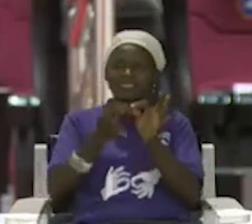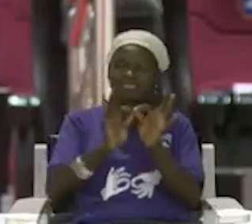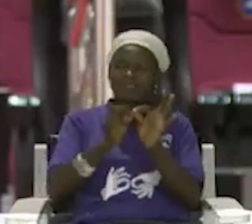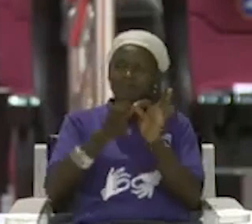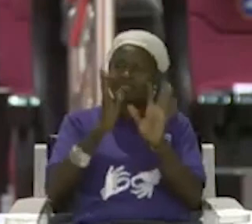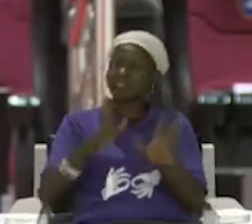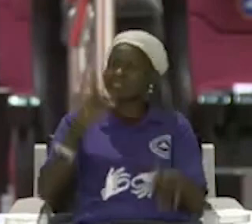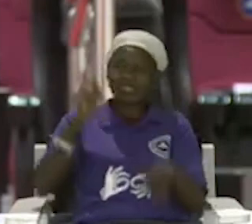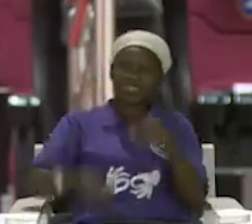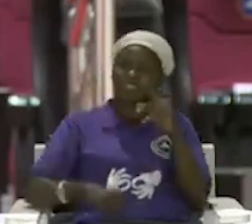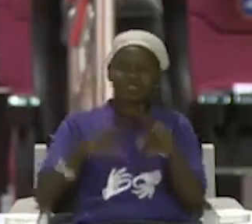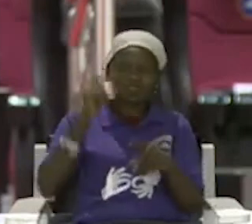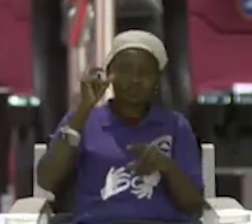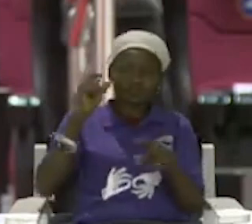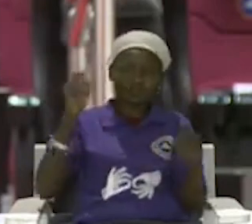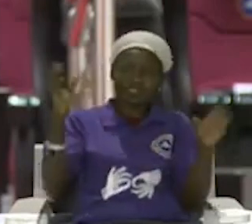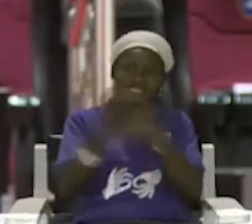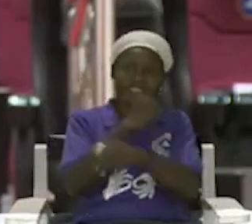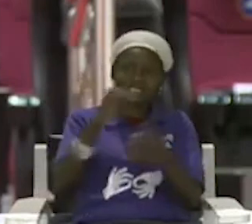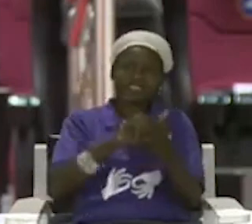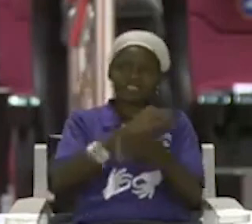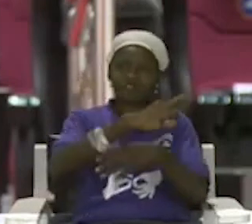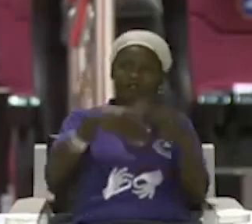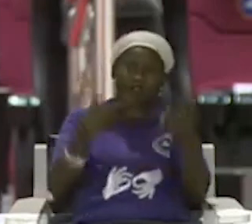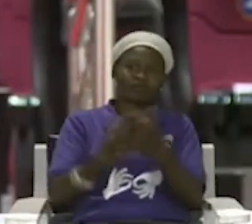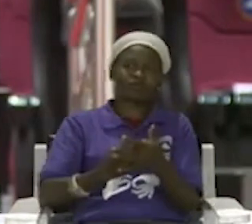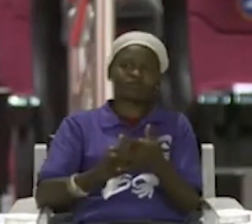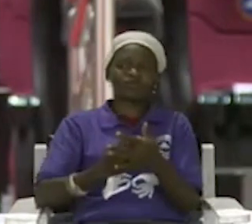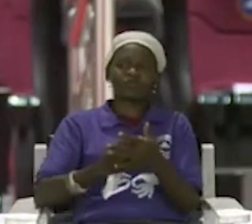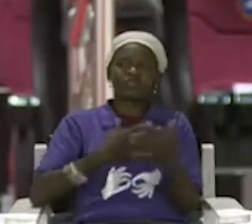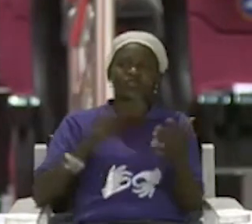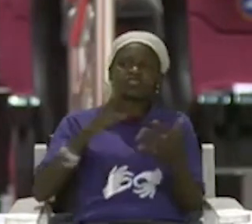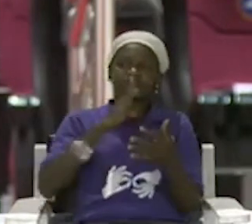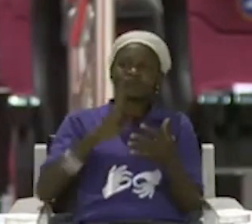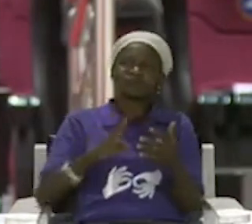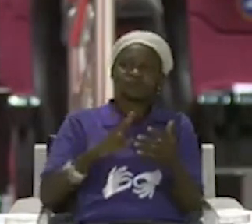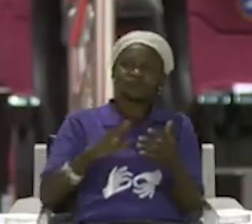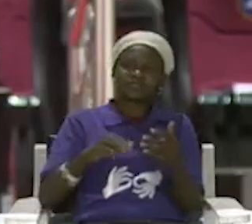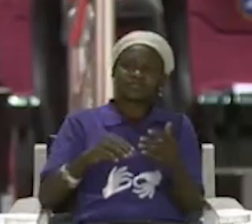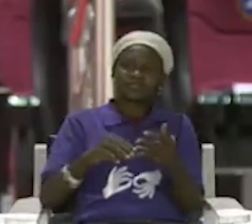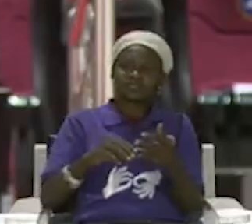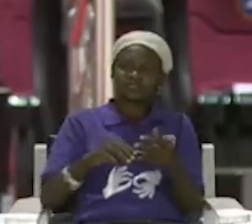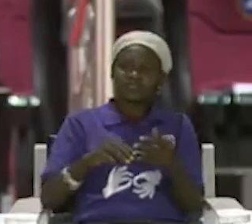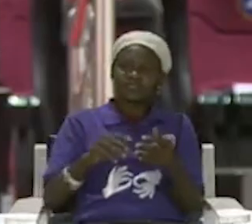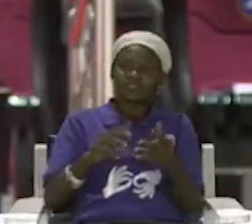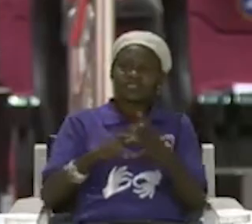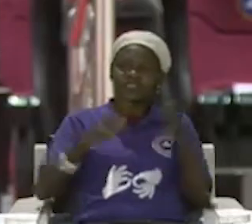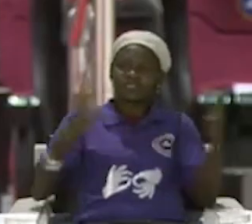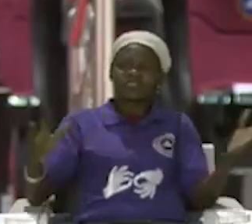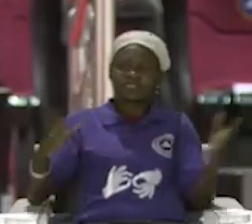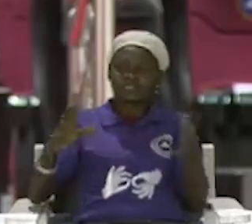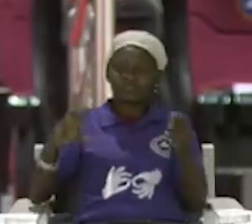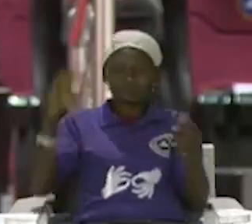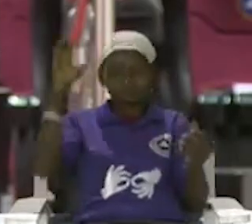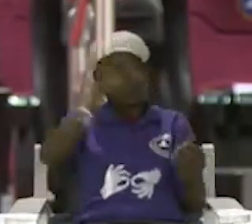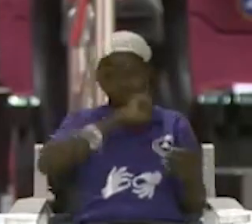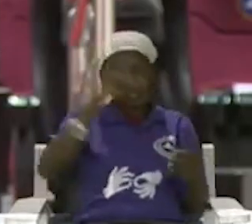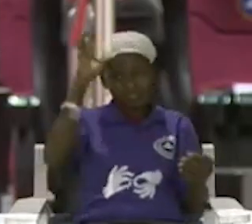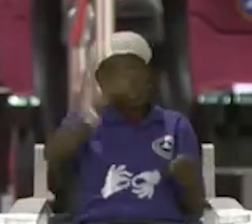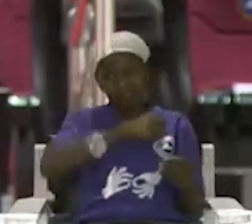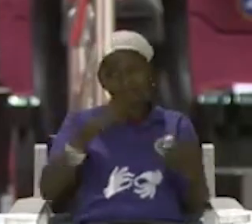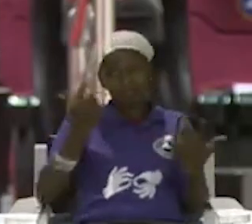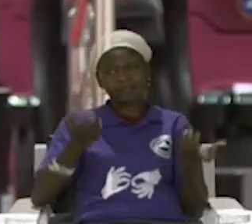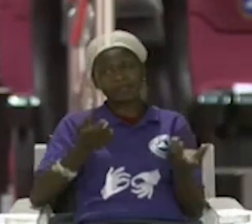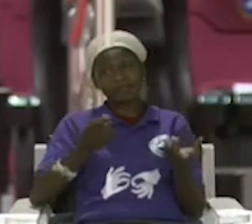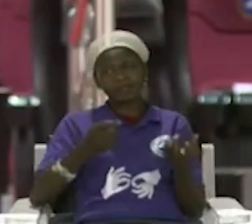cope, and there be a large section of this crowd that will not be able to